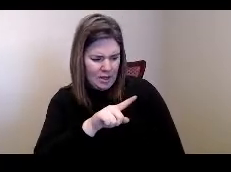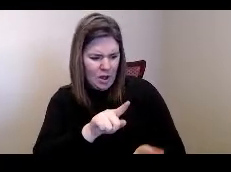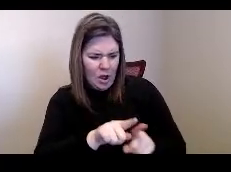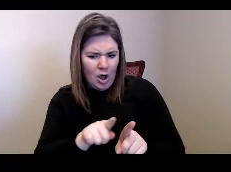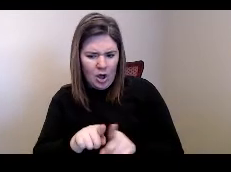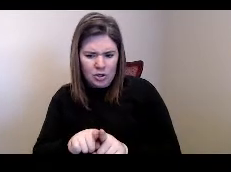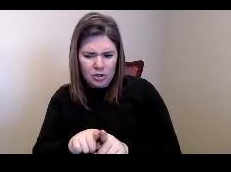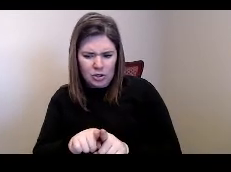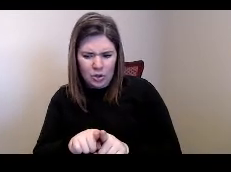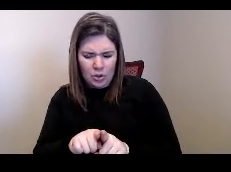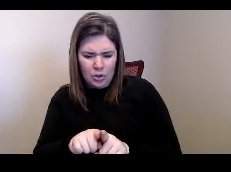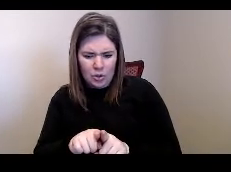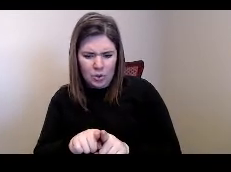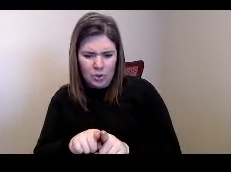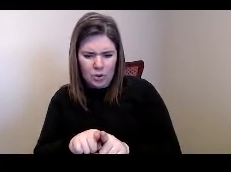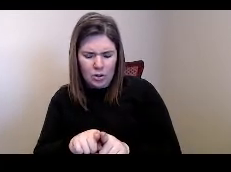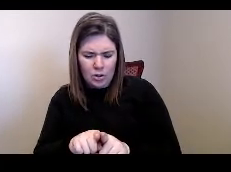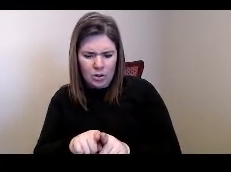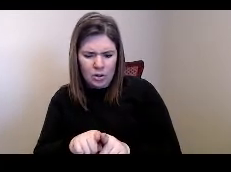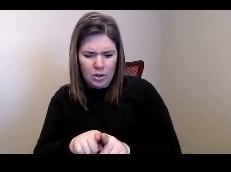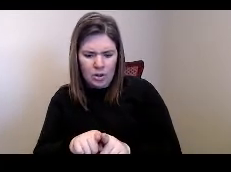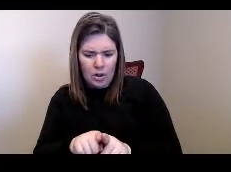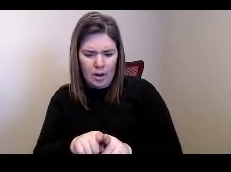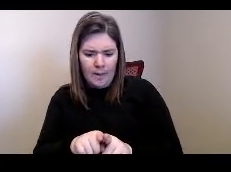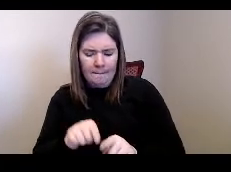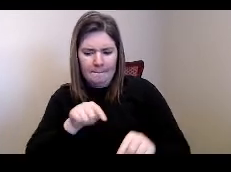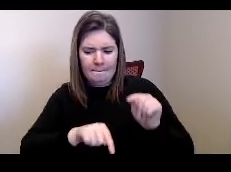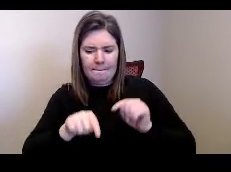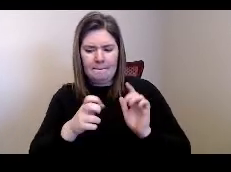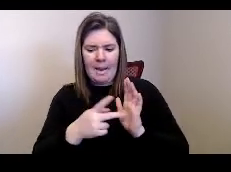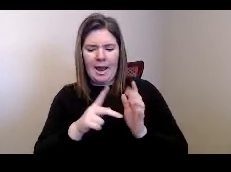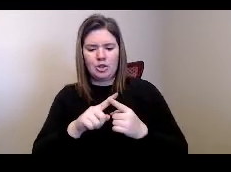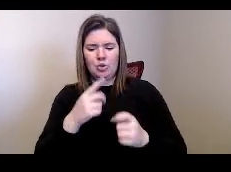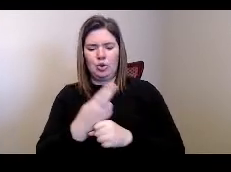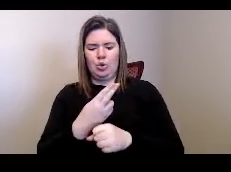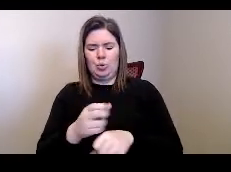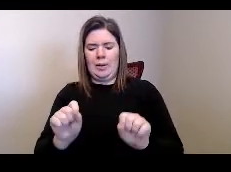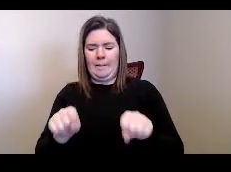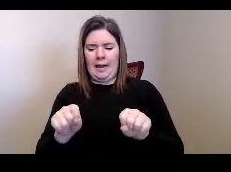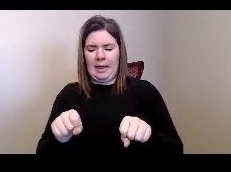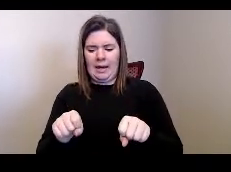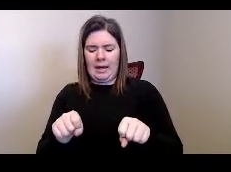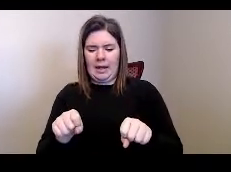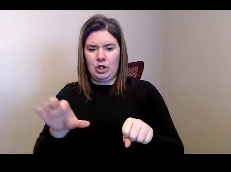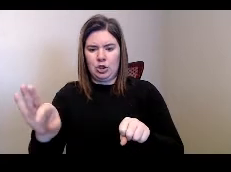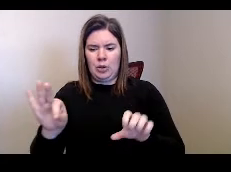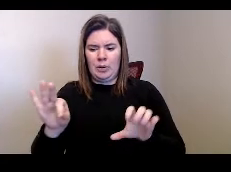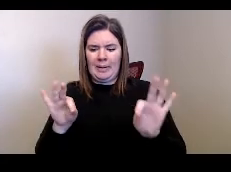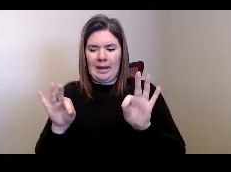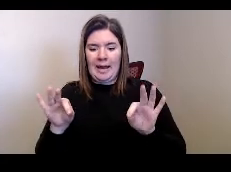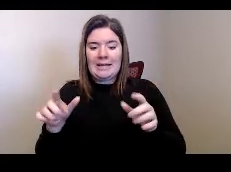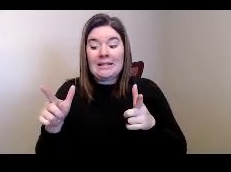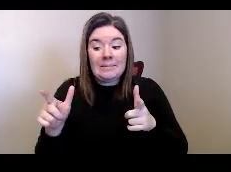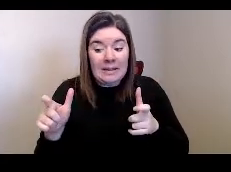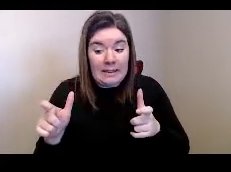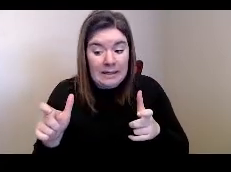elaborate on the user's ability to choose the speed of the